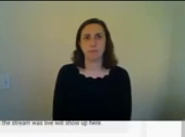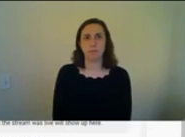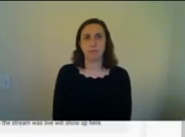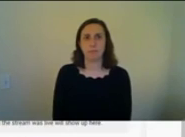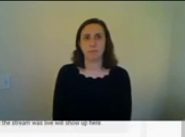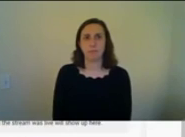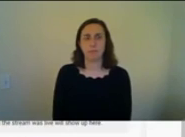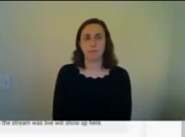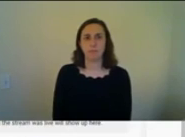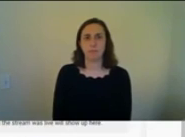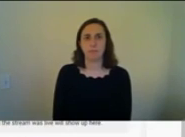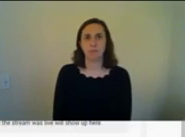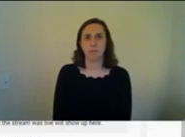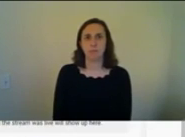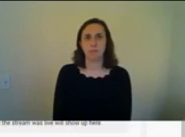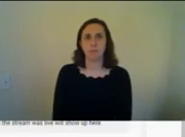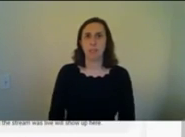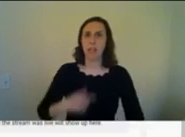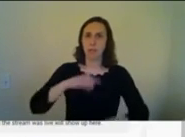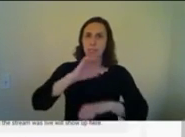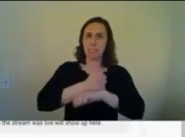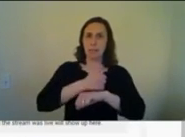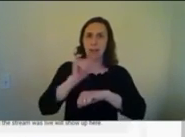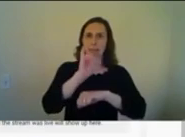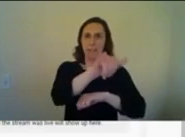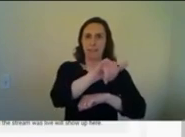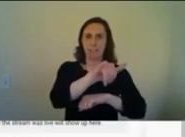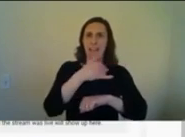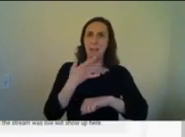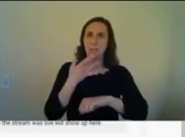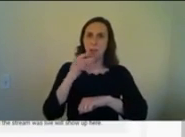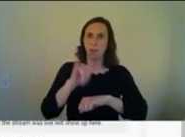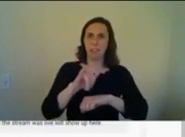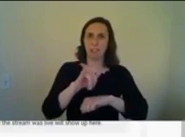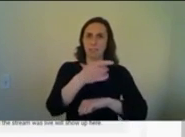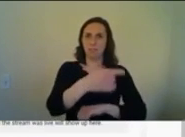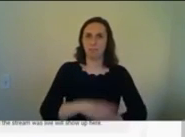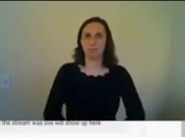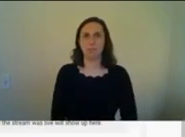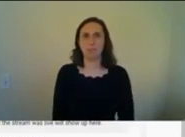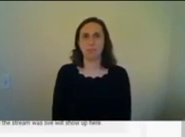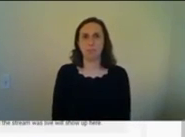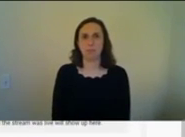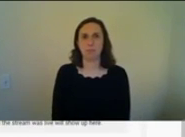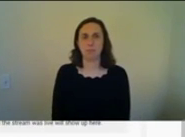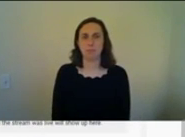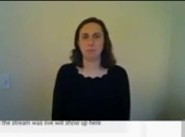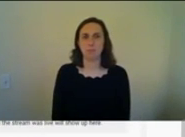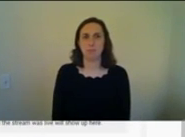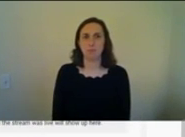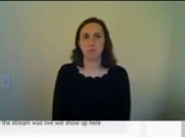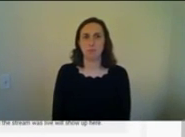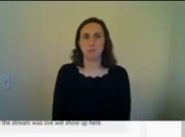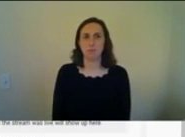Alright, so I'm going to put it in this format because I actually like this format, and I'm going to give an example